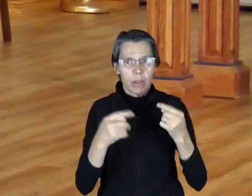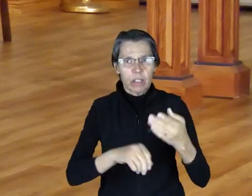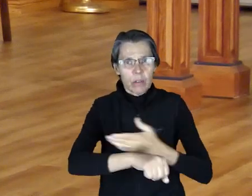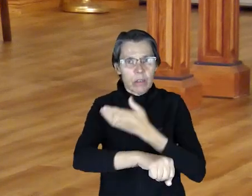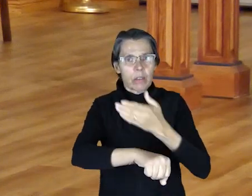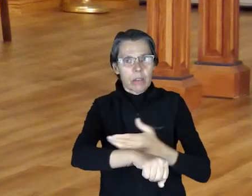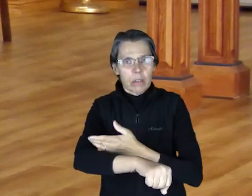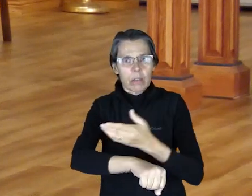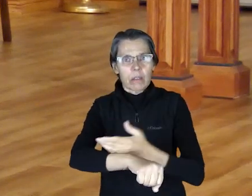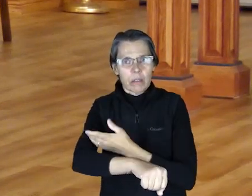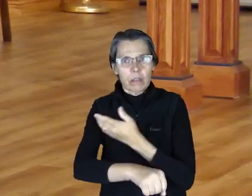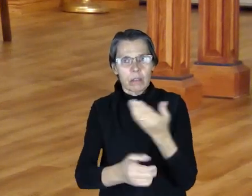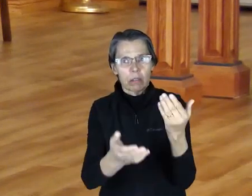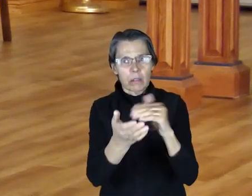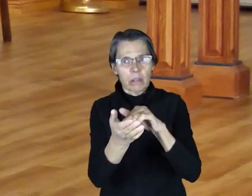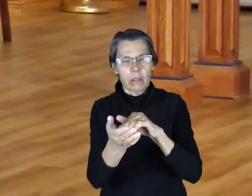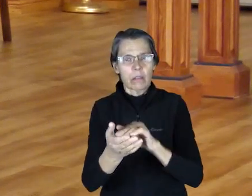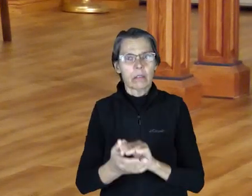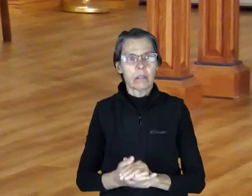up.